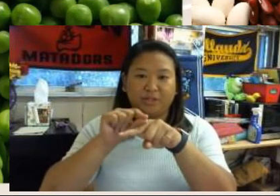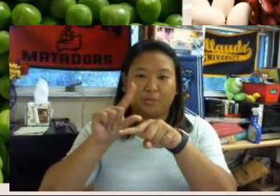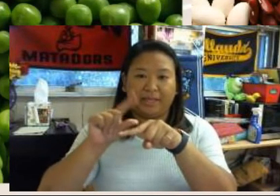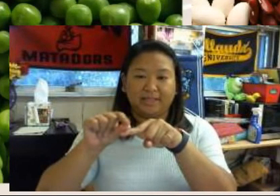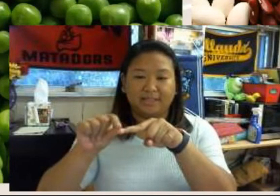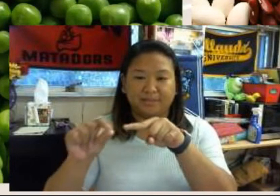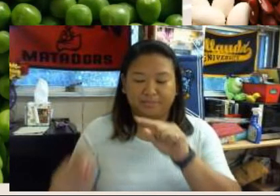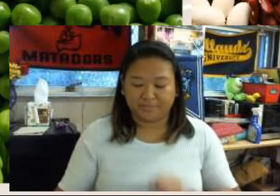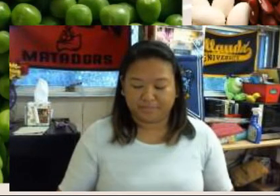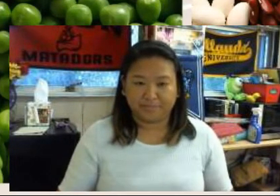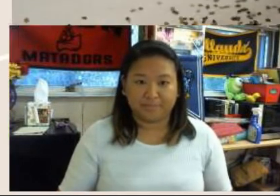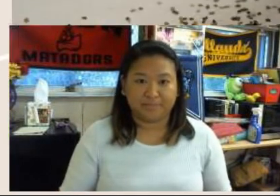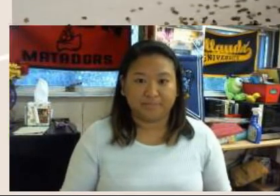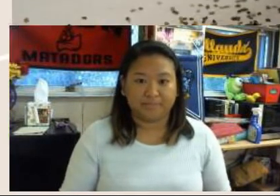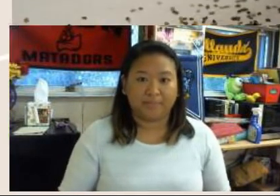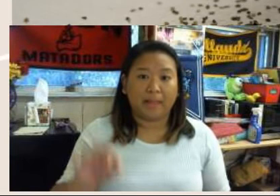peas or beans.